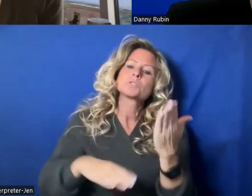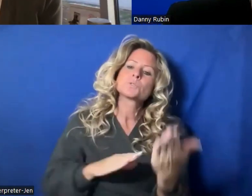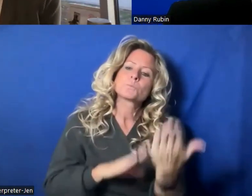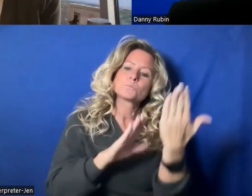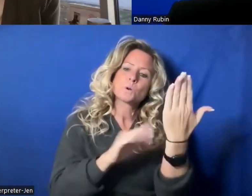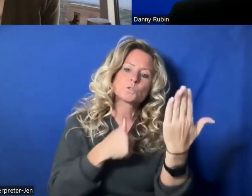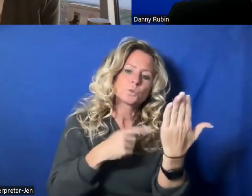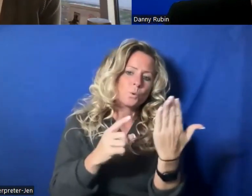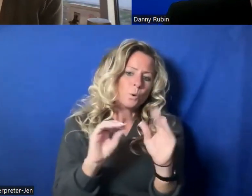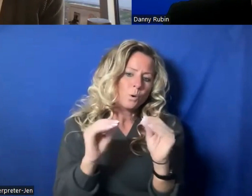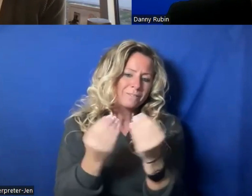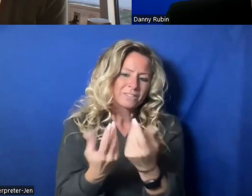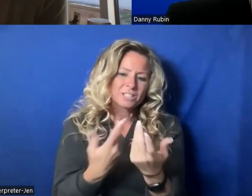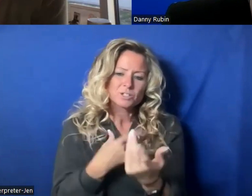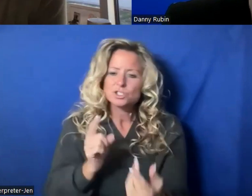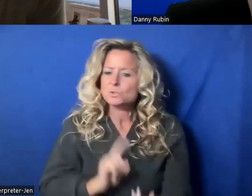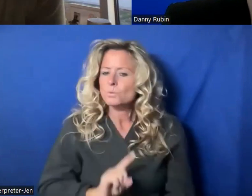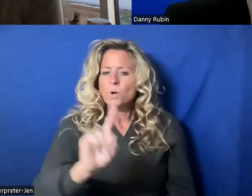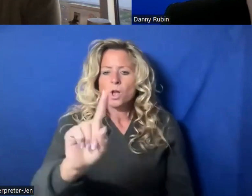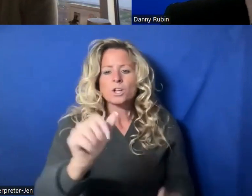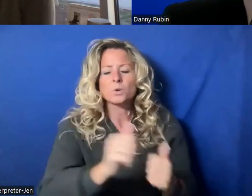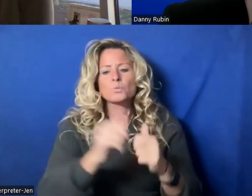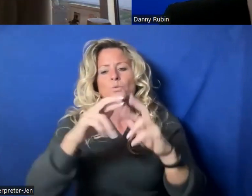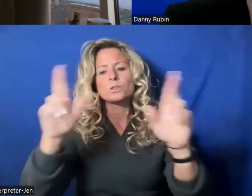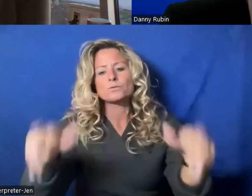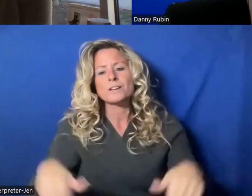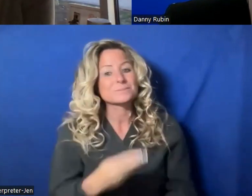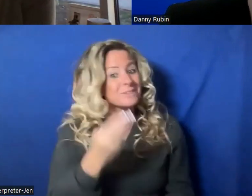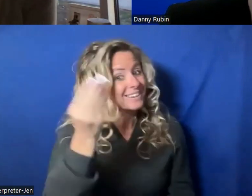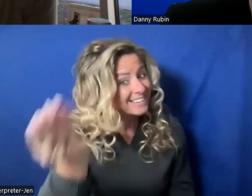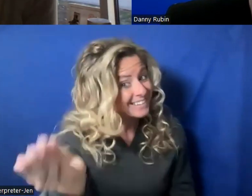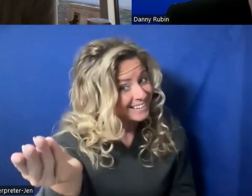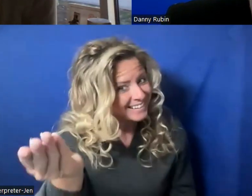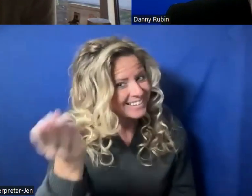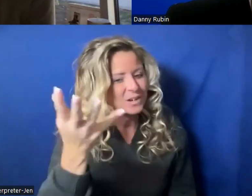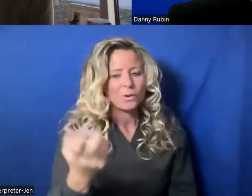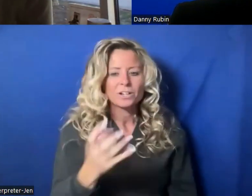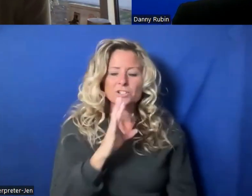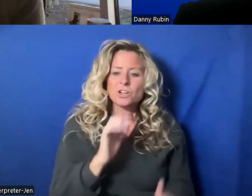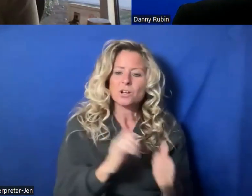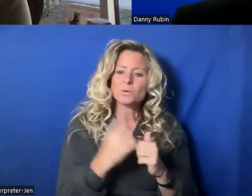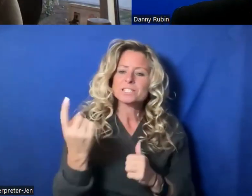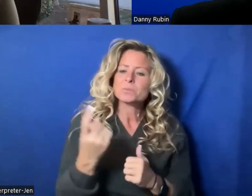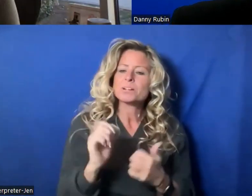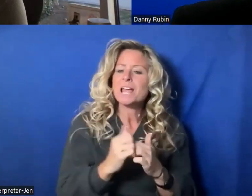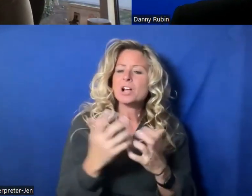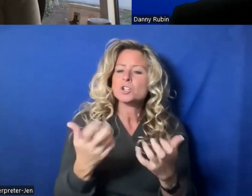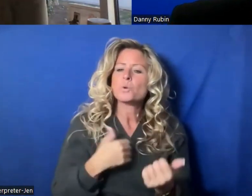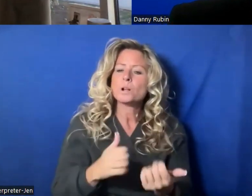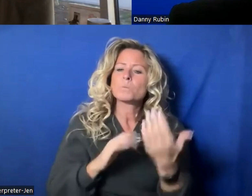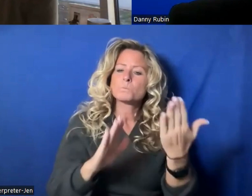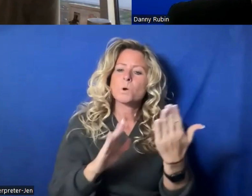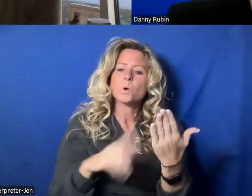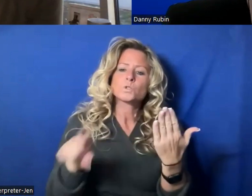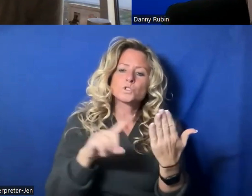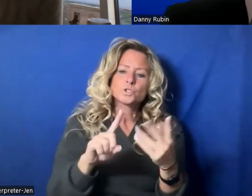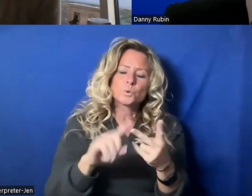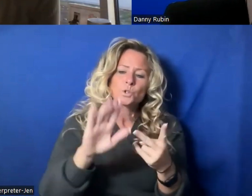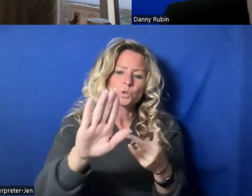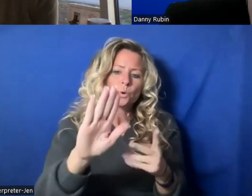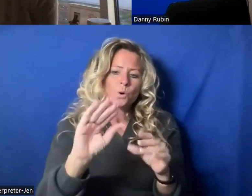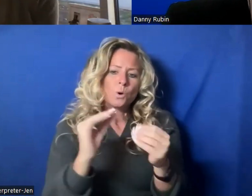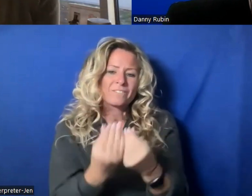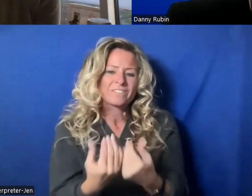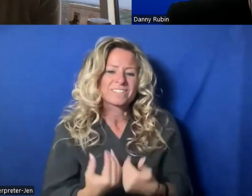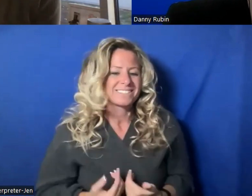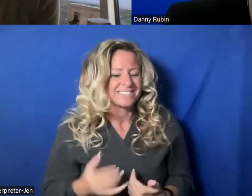Should they like walk in with their resume, like looking to talk to somebody? Like how would you want them to approach you or your office?